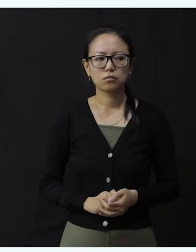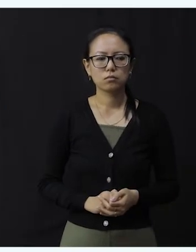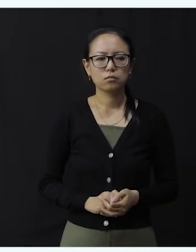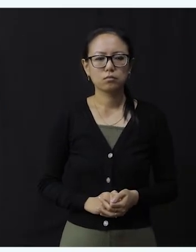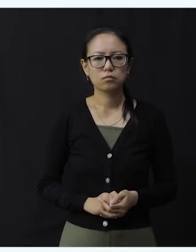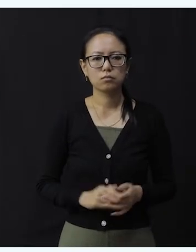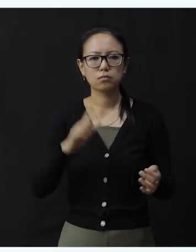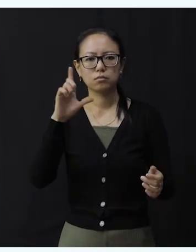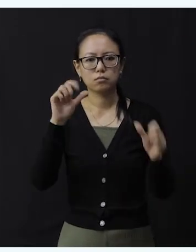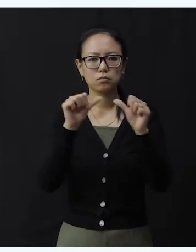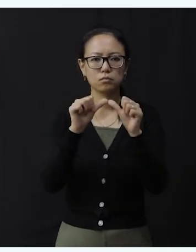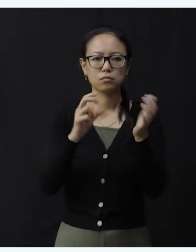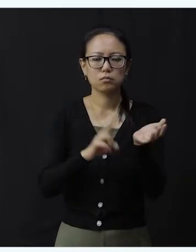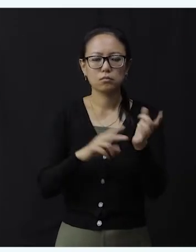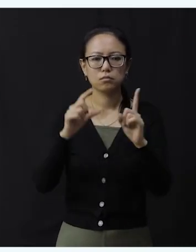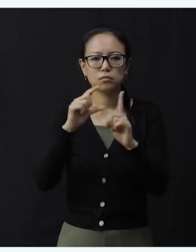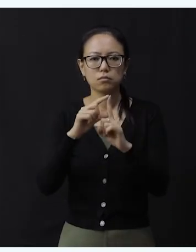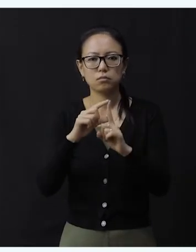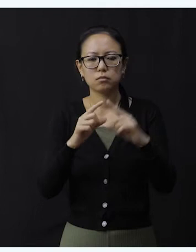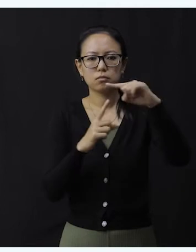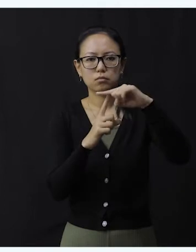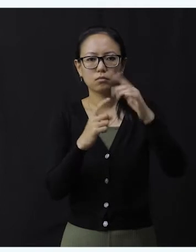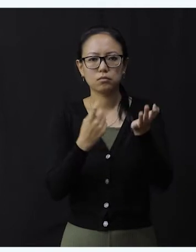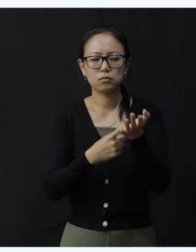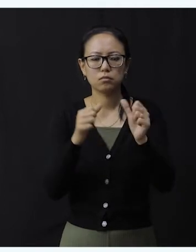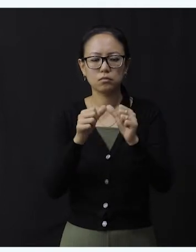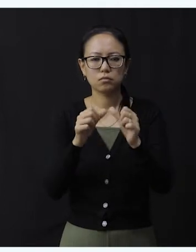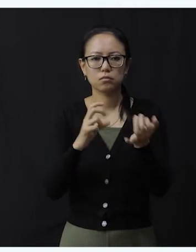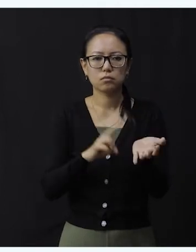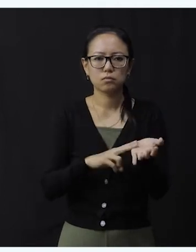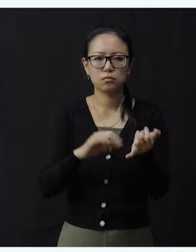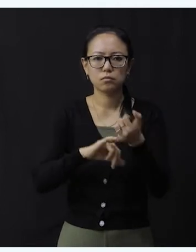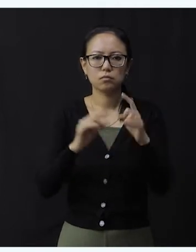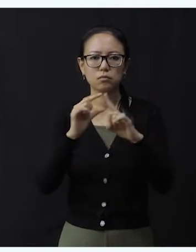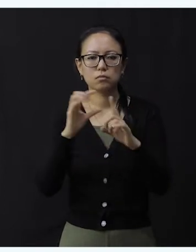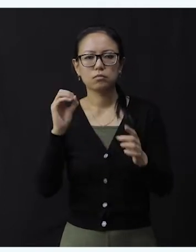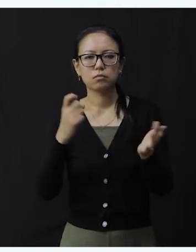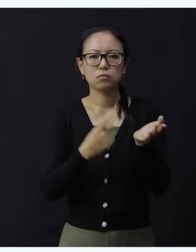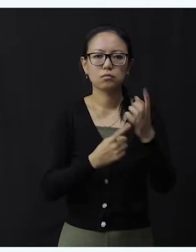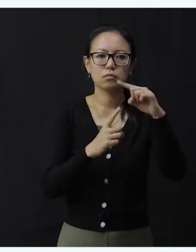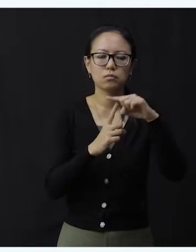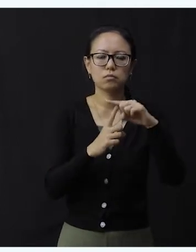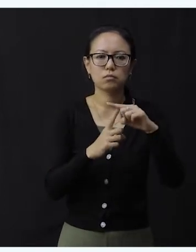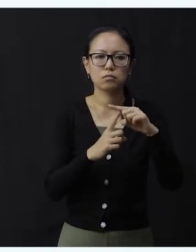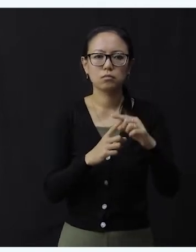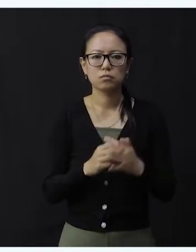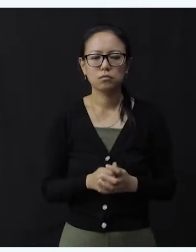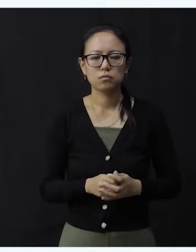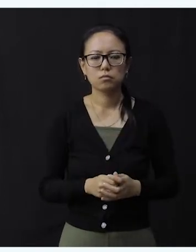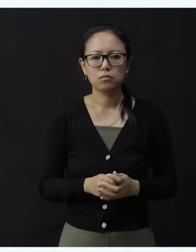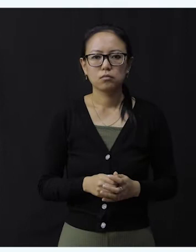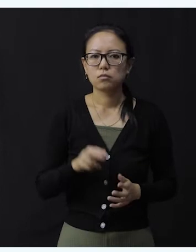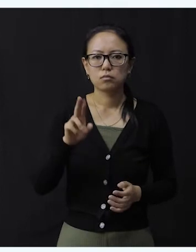the land transport means the vehicles that moves on land or that moves on the road, such as a bicycle, a